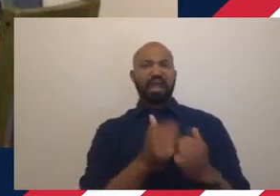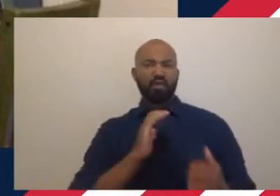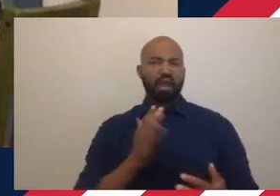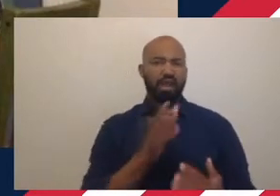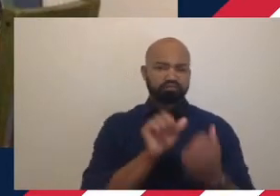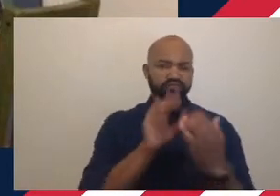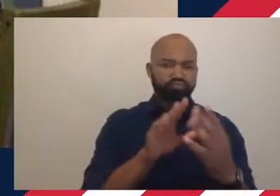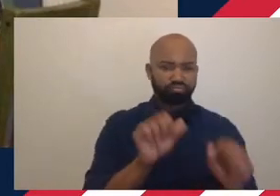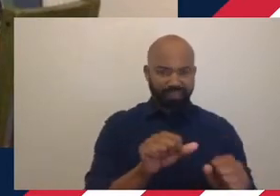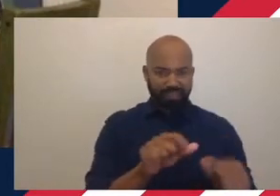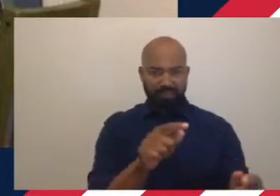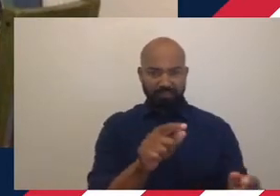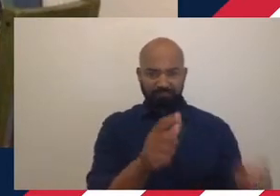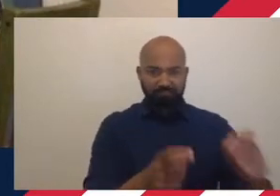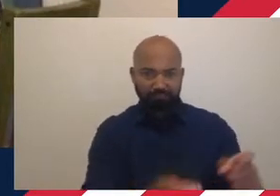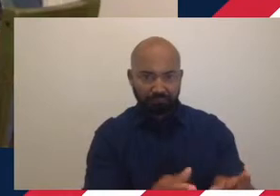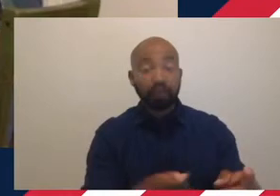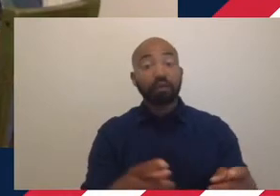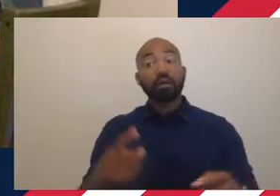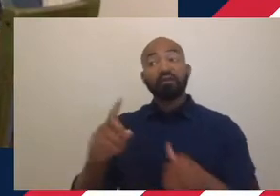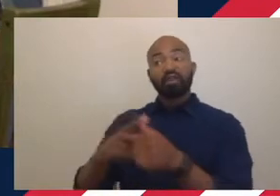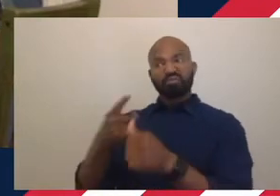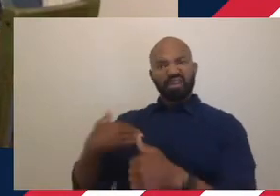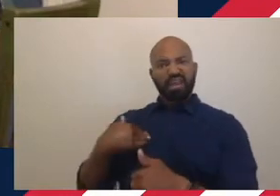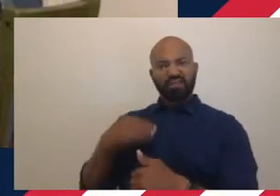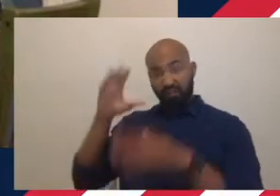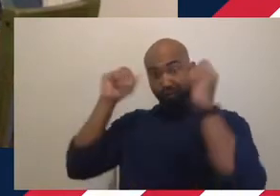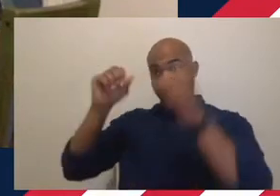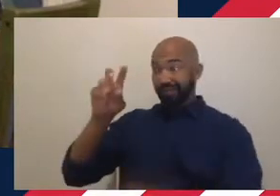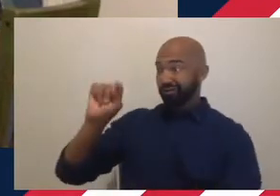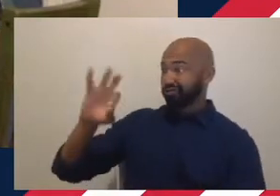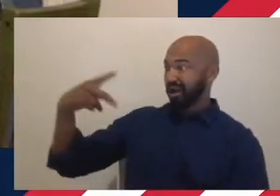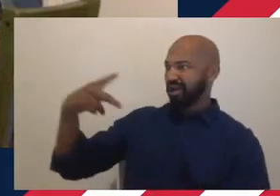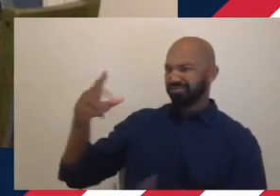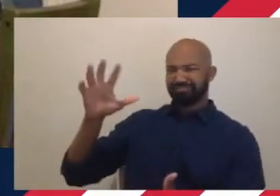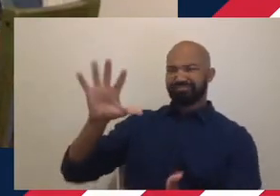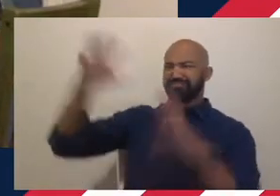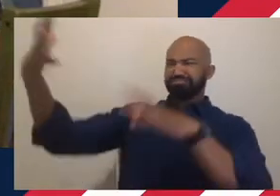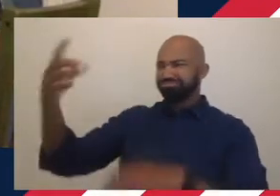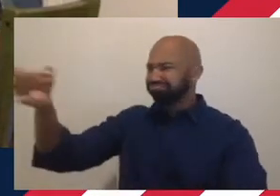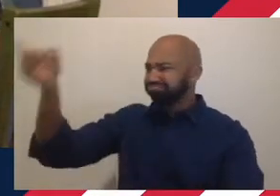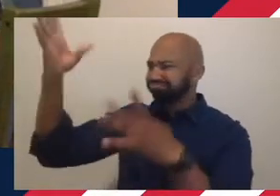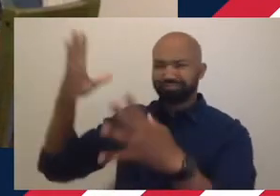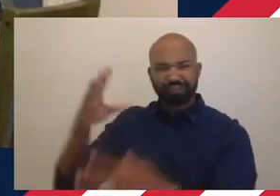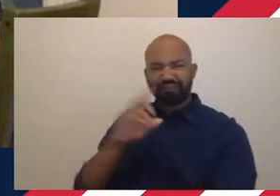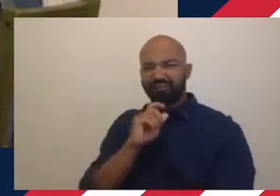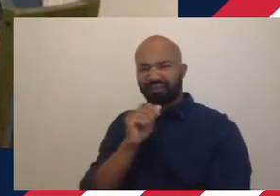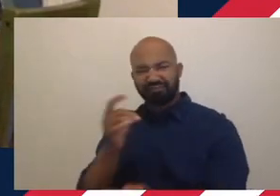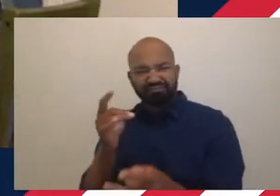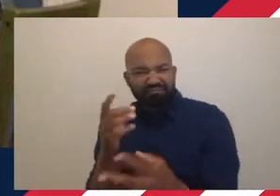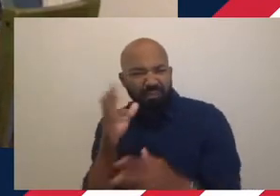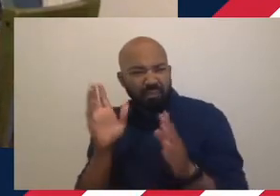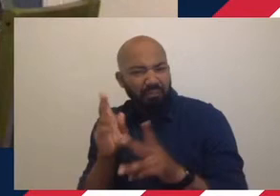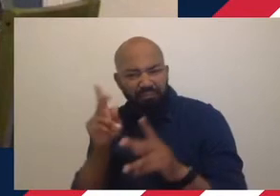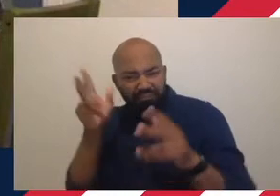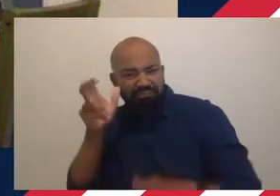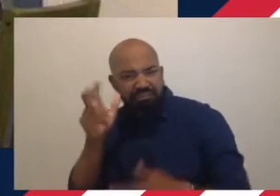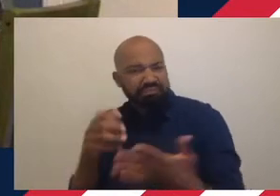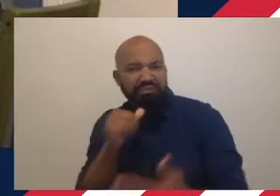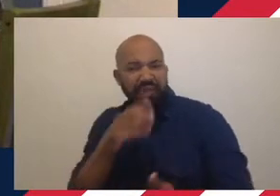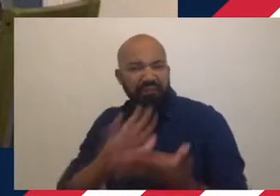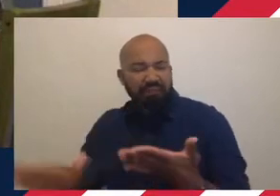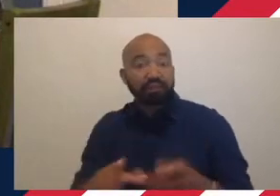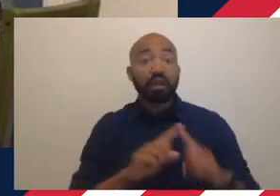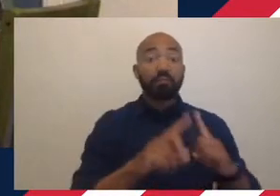hand, we have Donald Trump, a man of chaos and cruelty. On the other hand, we have Joe Biden, a man of courage and compassion, empathy